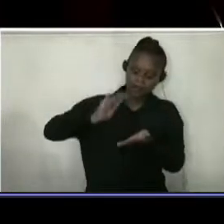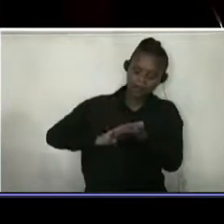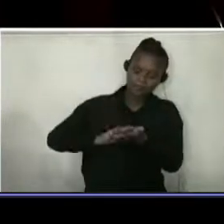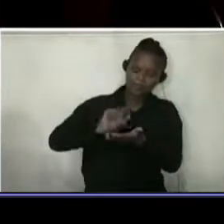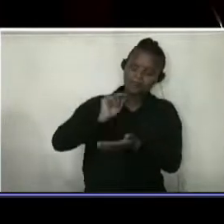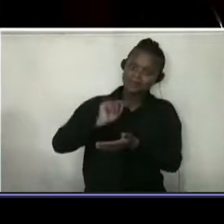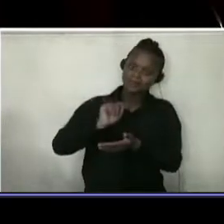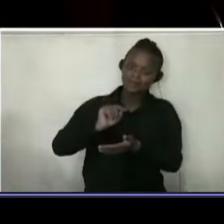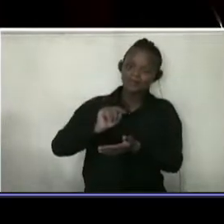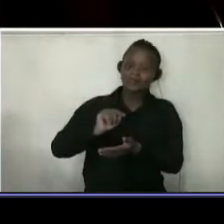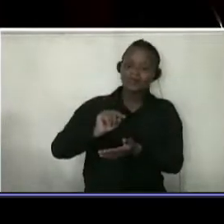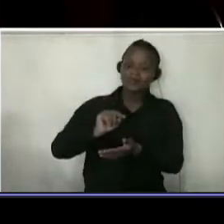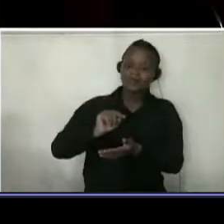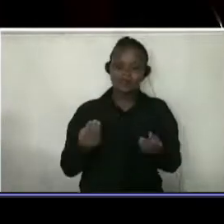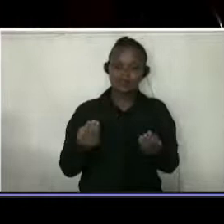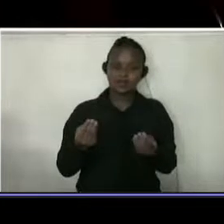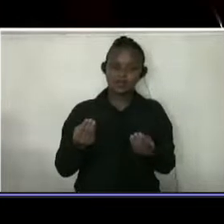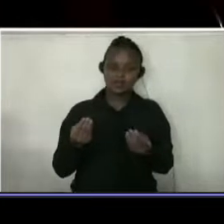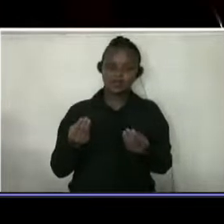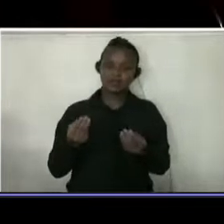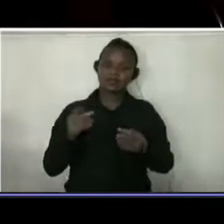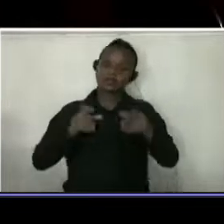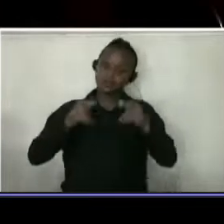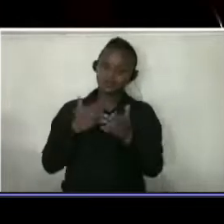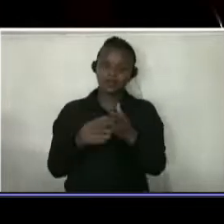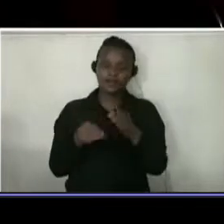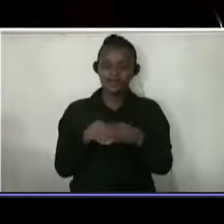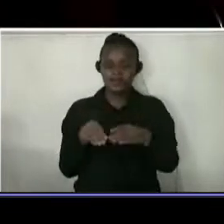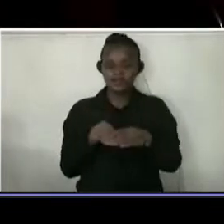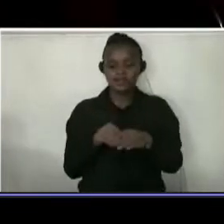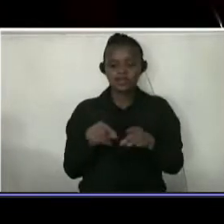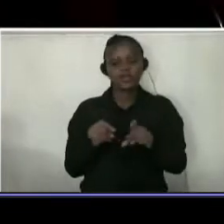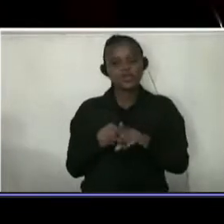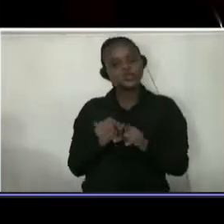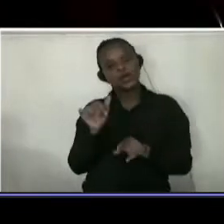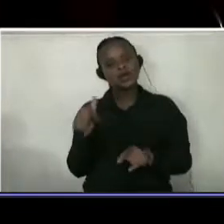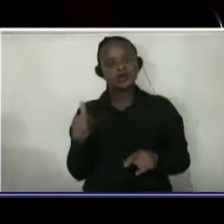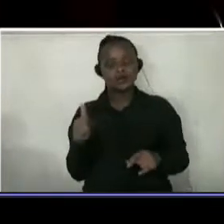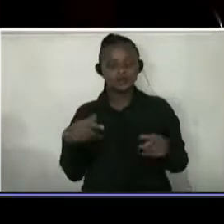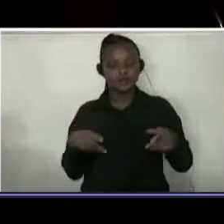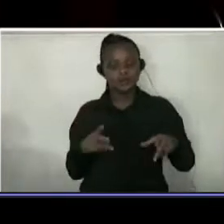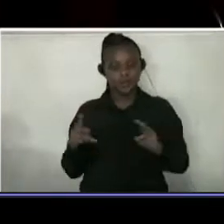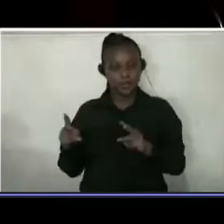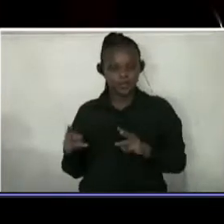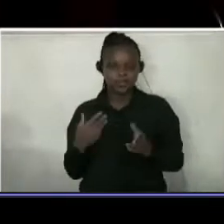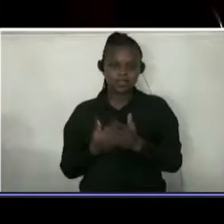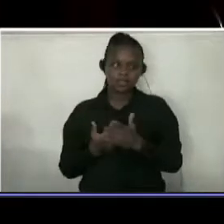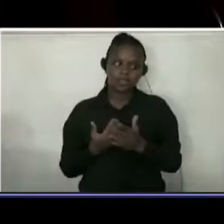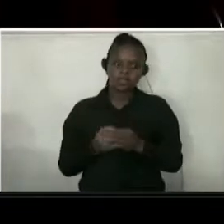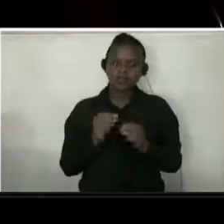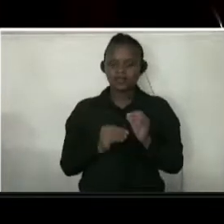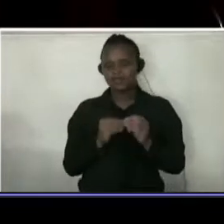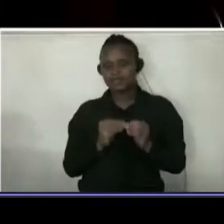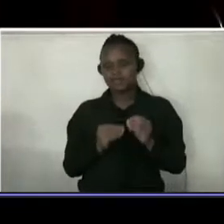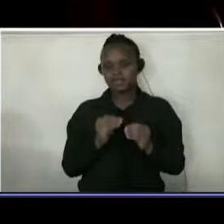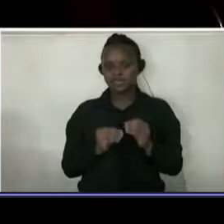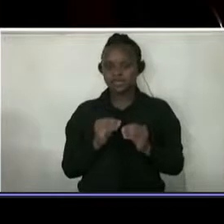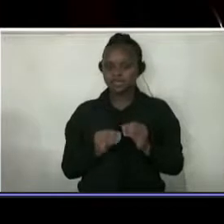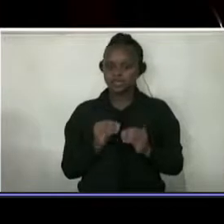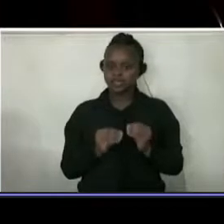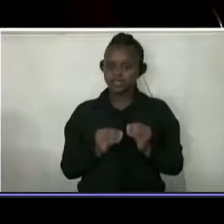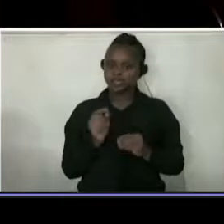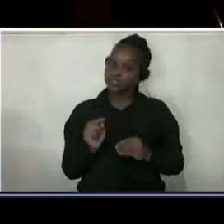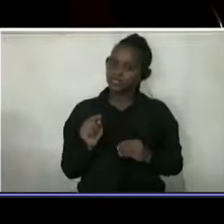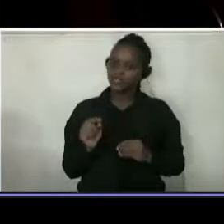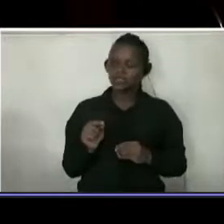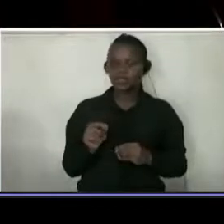up an independent register of political parties, and other necessary measures that will bring stability to coalition governments. Madam